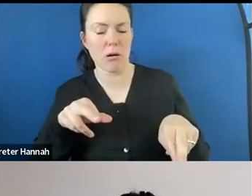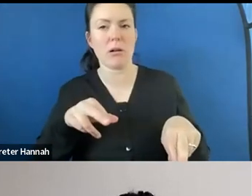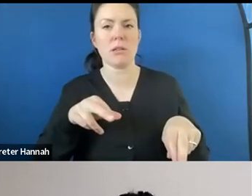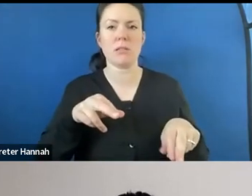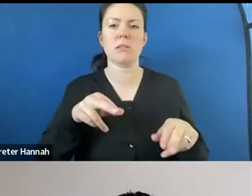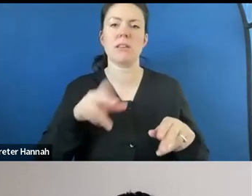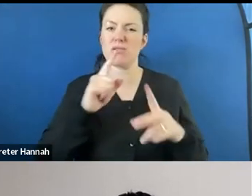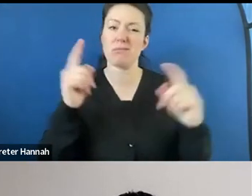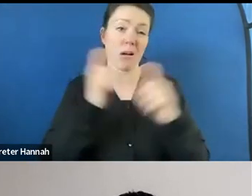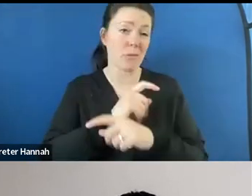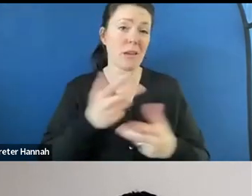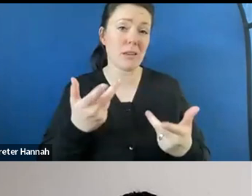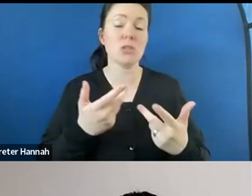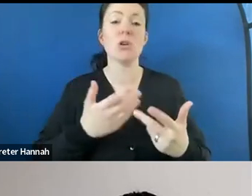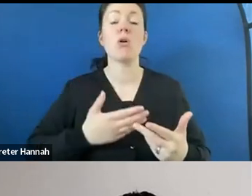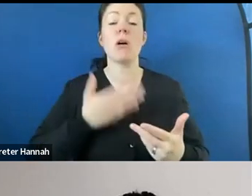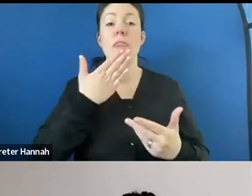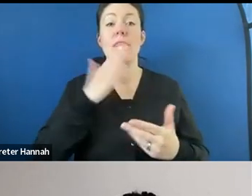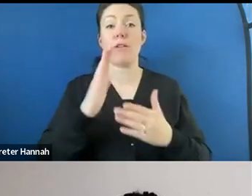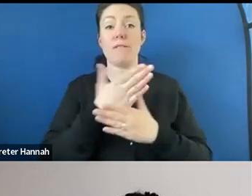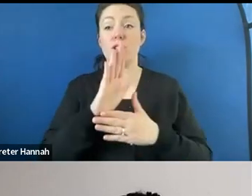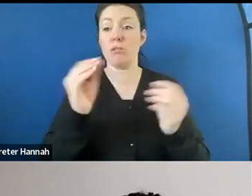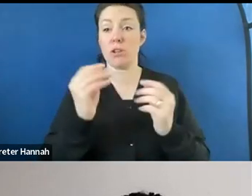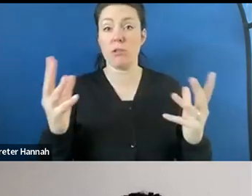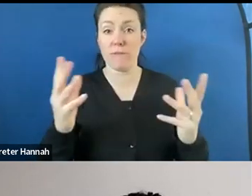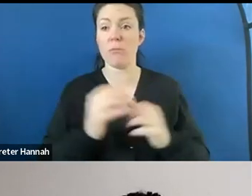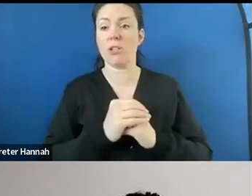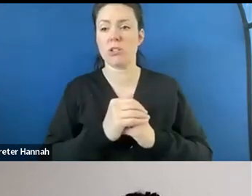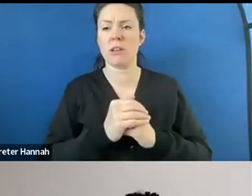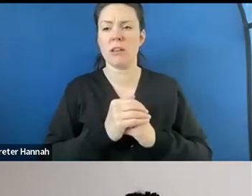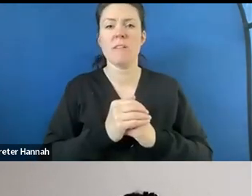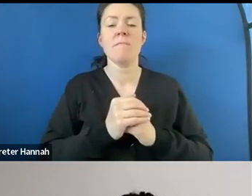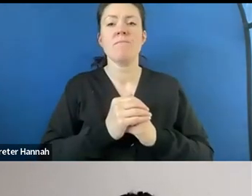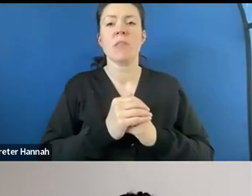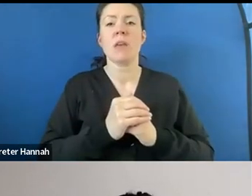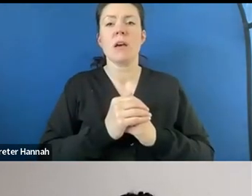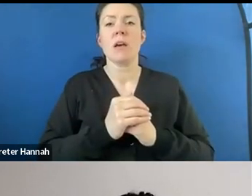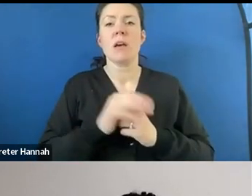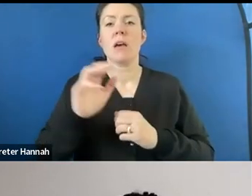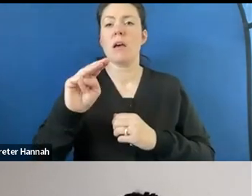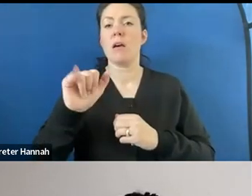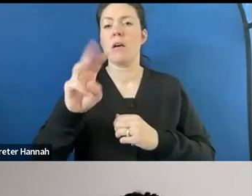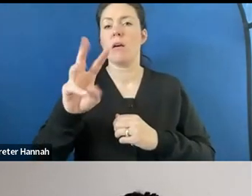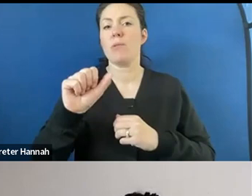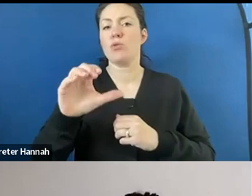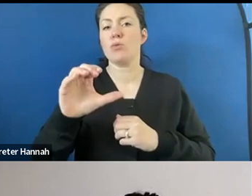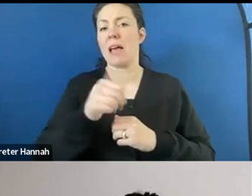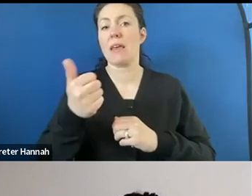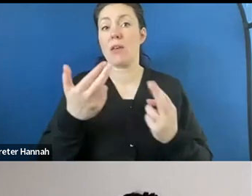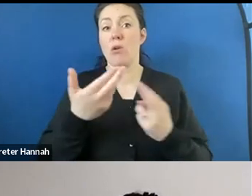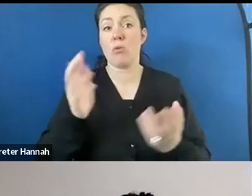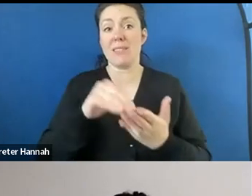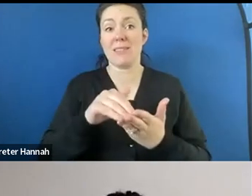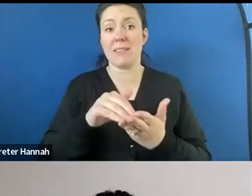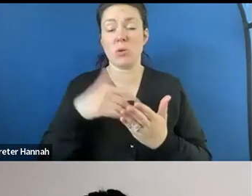you put your information in, and people also compete. When it comes down to it, MIWSAC and the other resource centers, we have, you know,